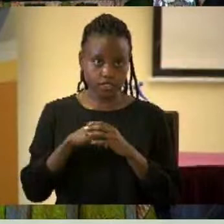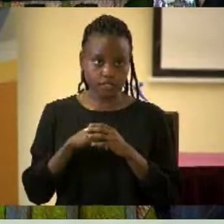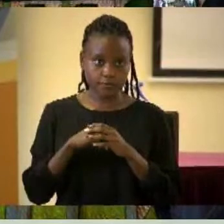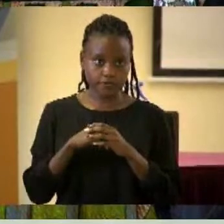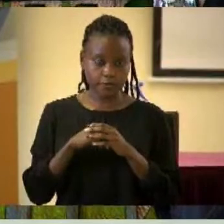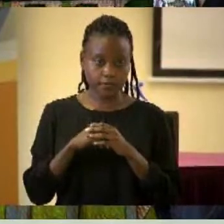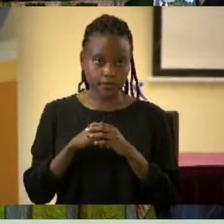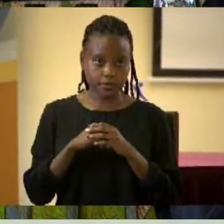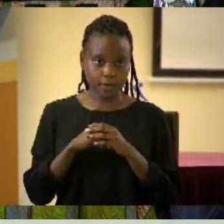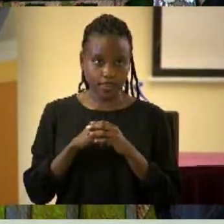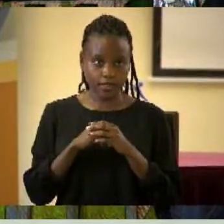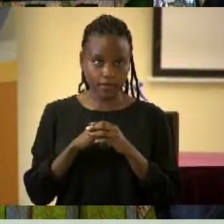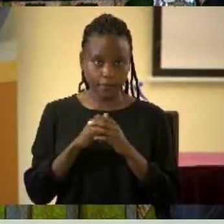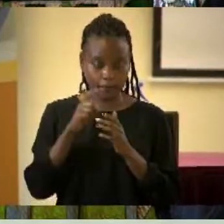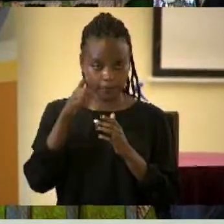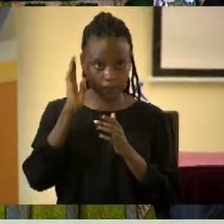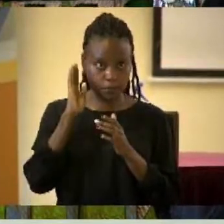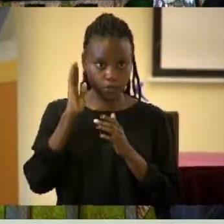a need for